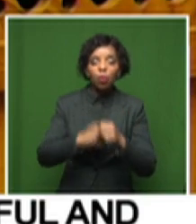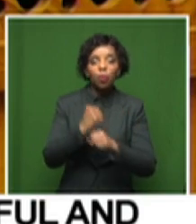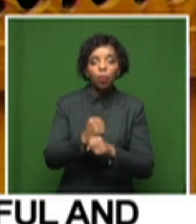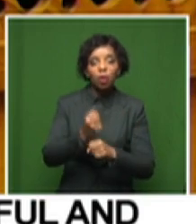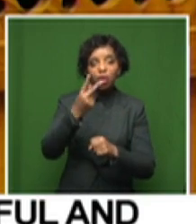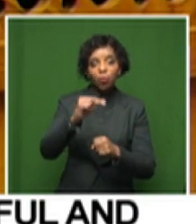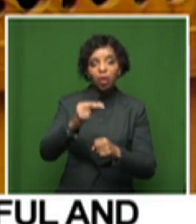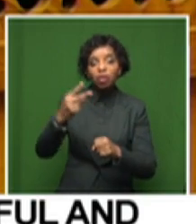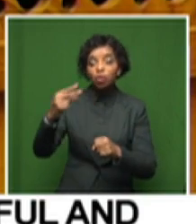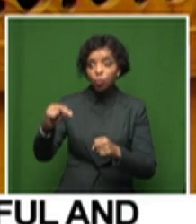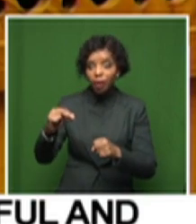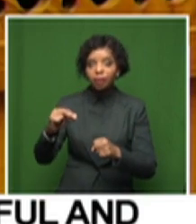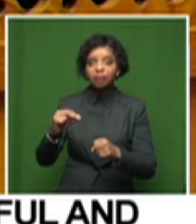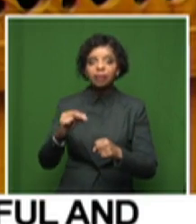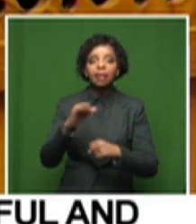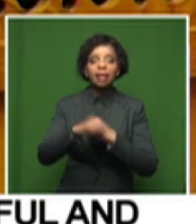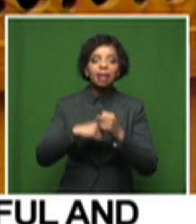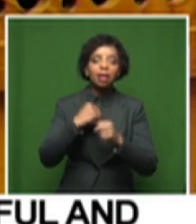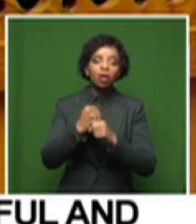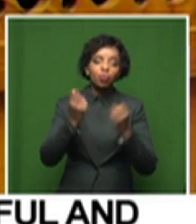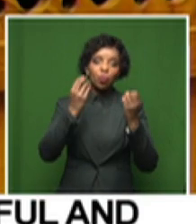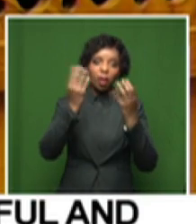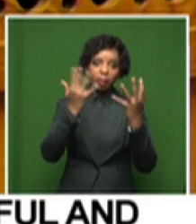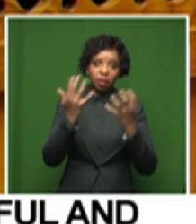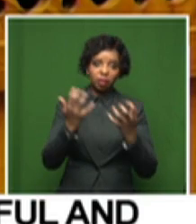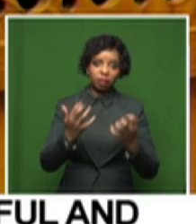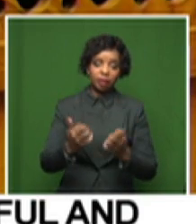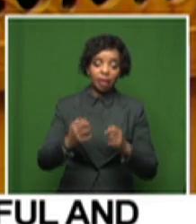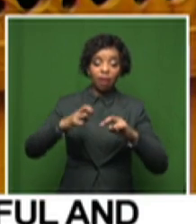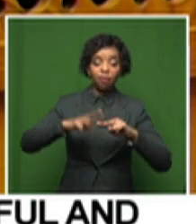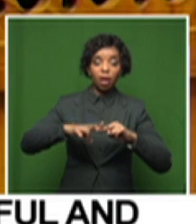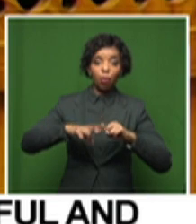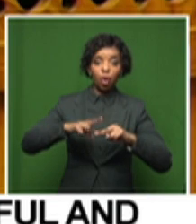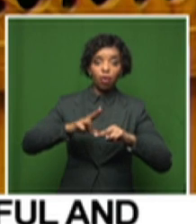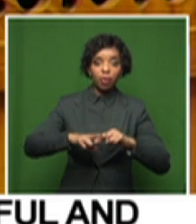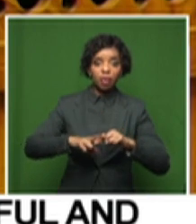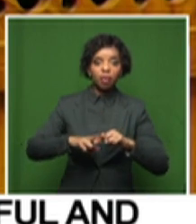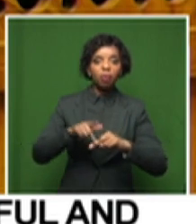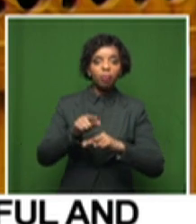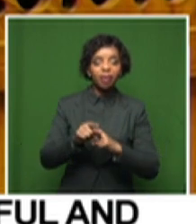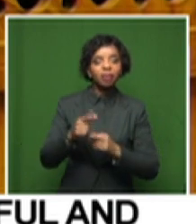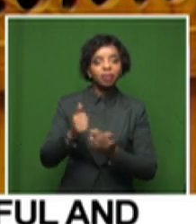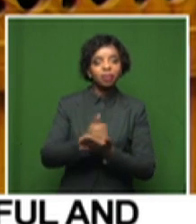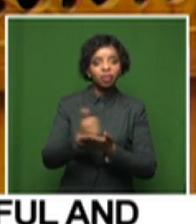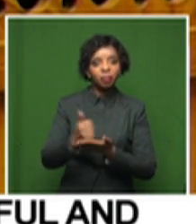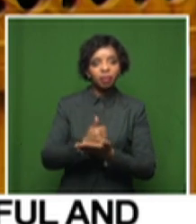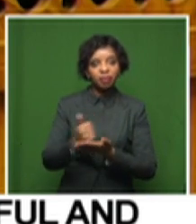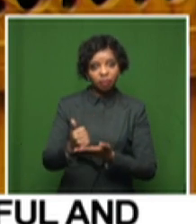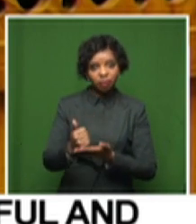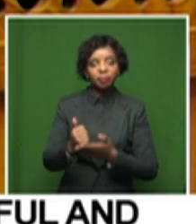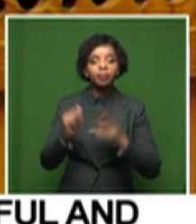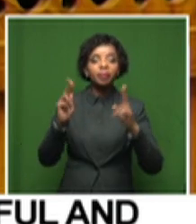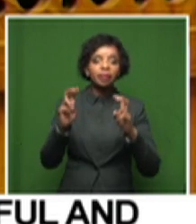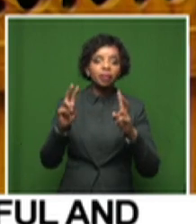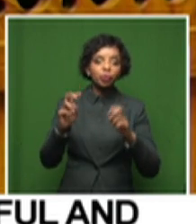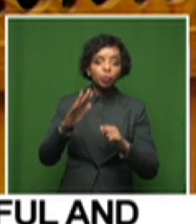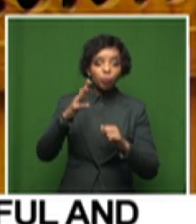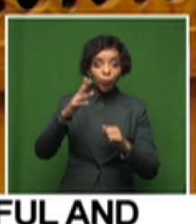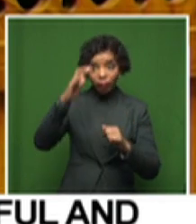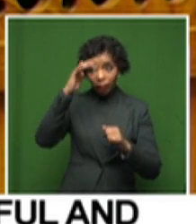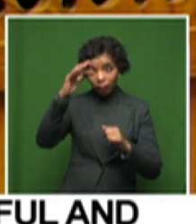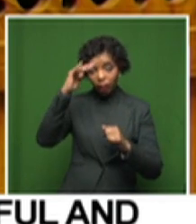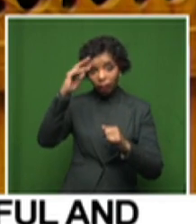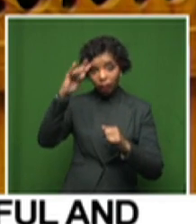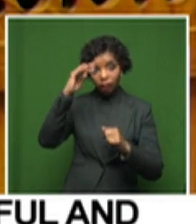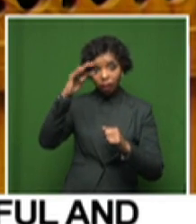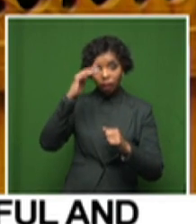February, and related administration matters, they will also consider the 2020 Division of